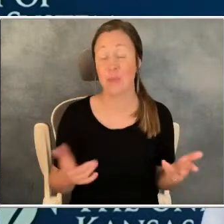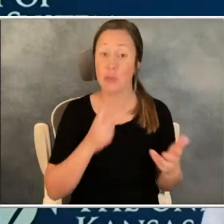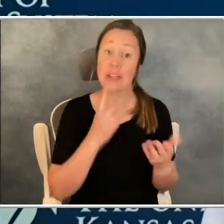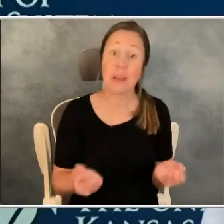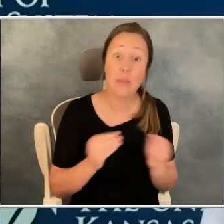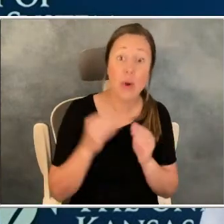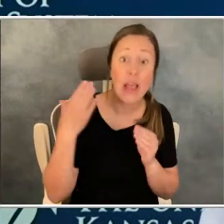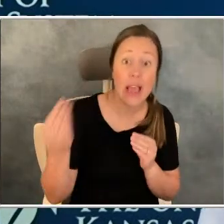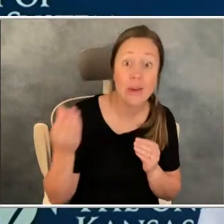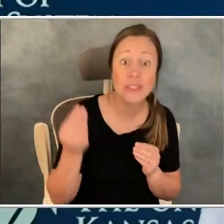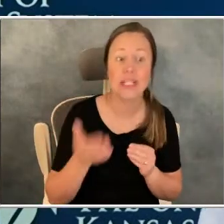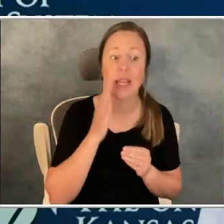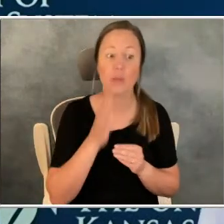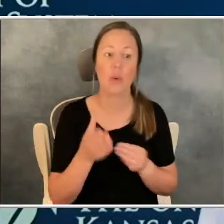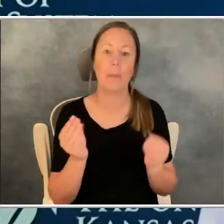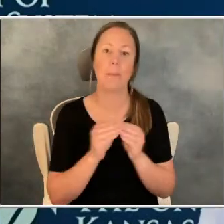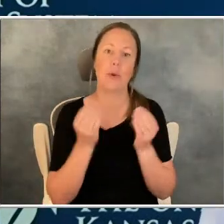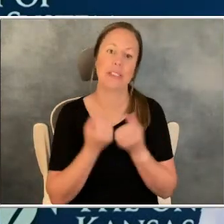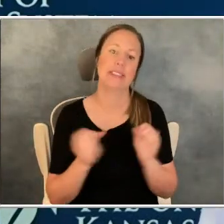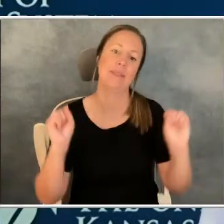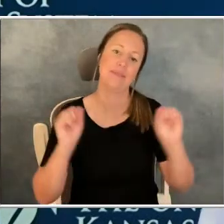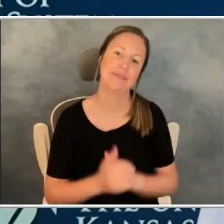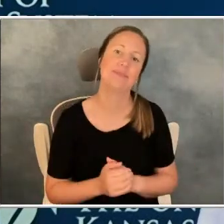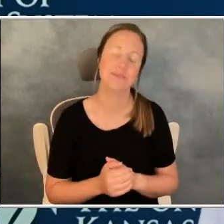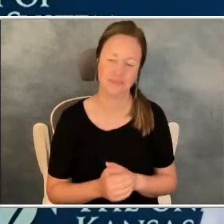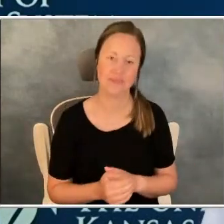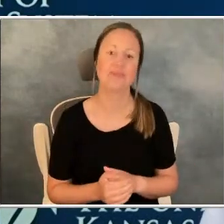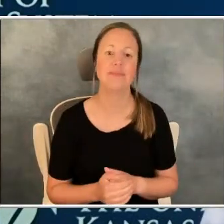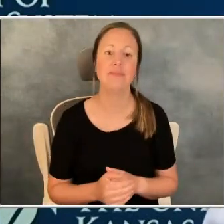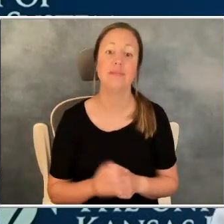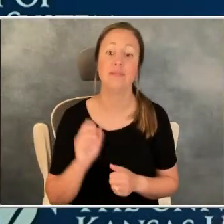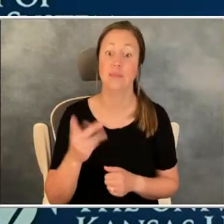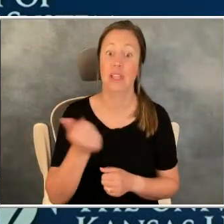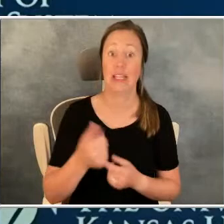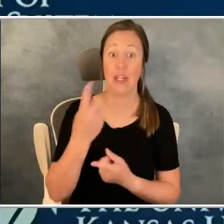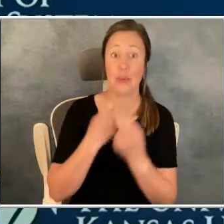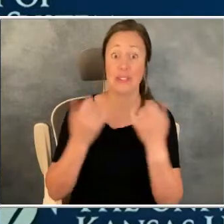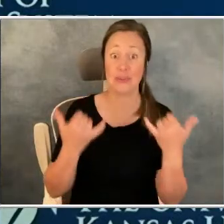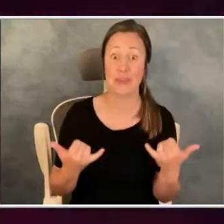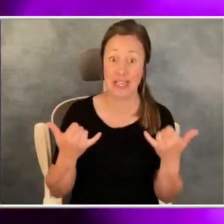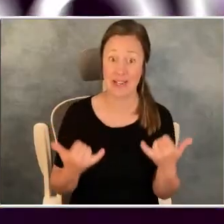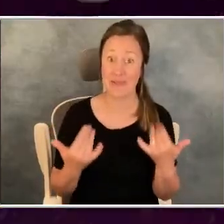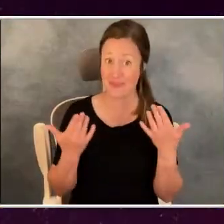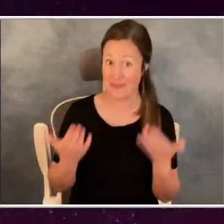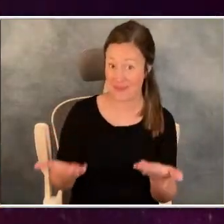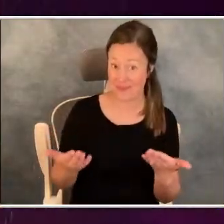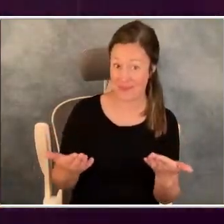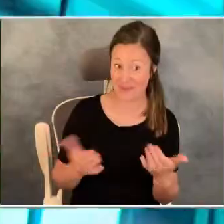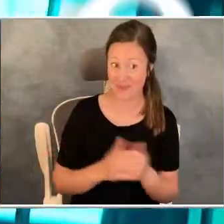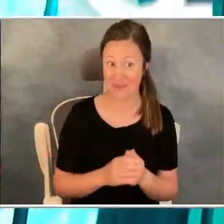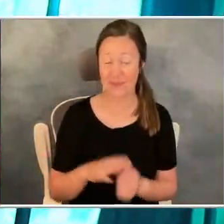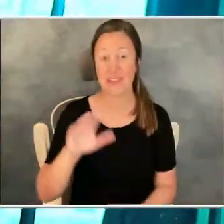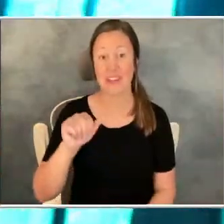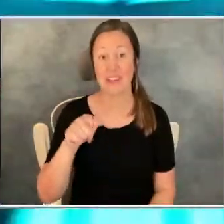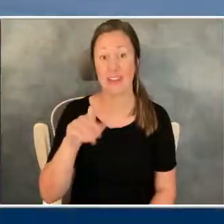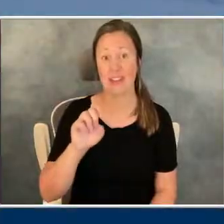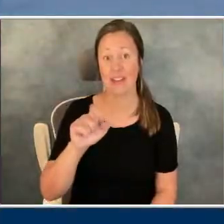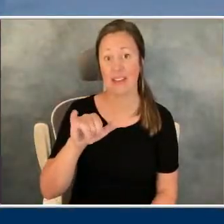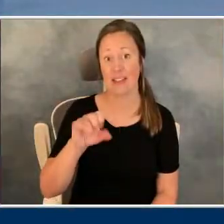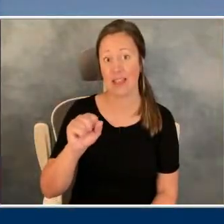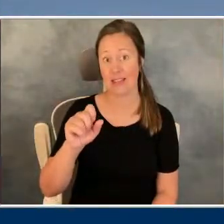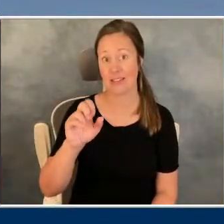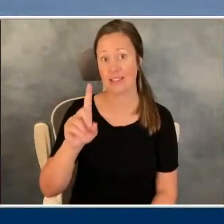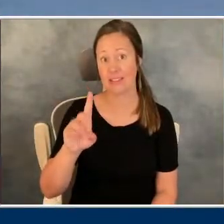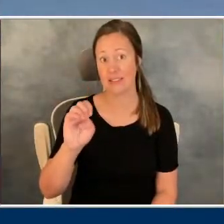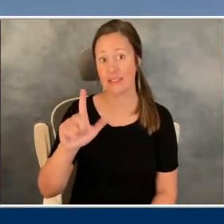you'll always be. All right. Do we have questions today? We're going to find out from our good friend Alexis Delcey. Good